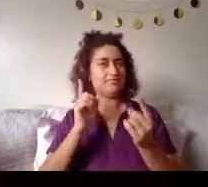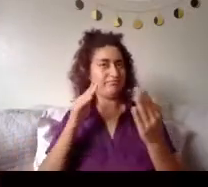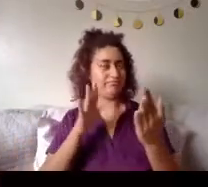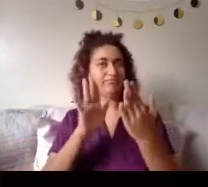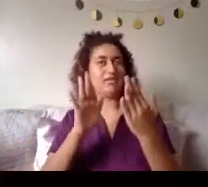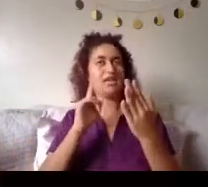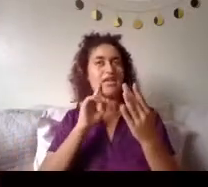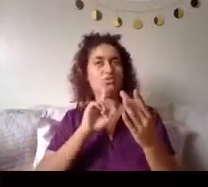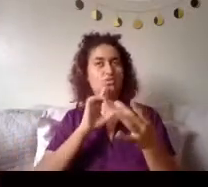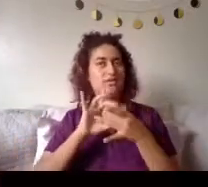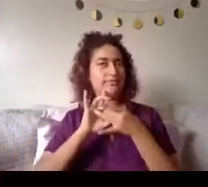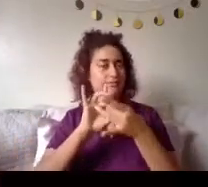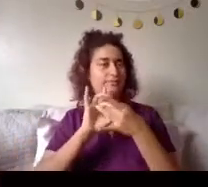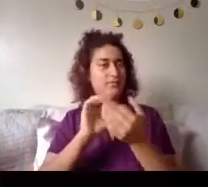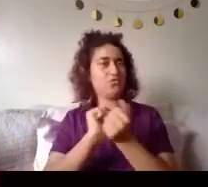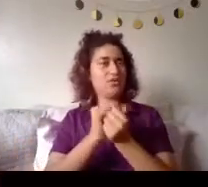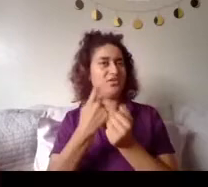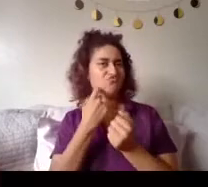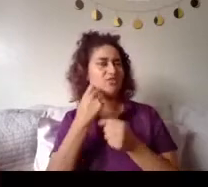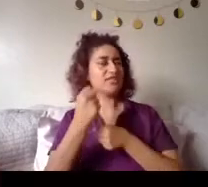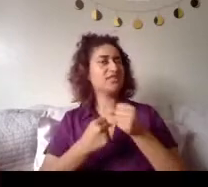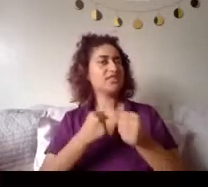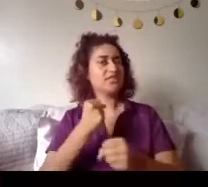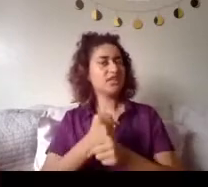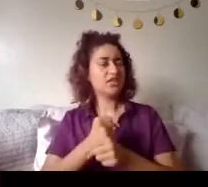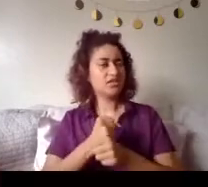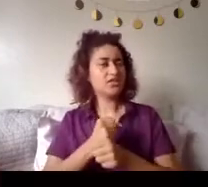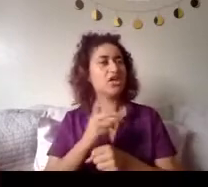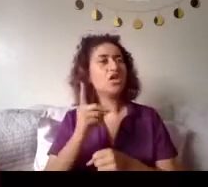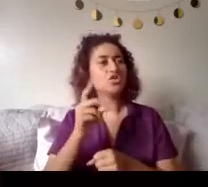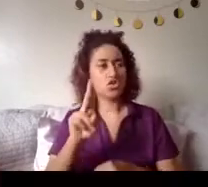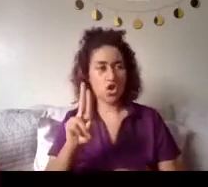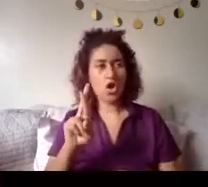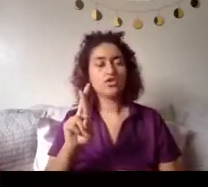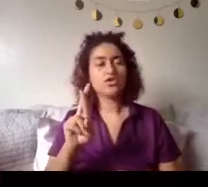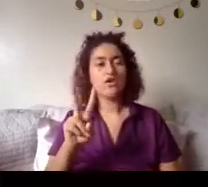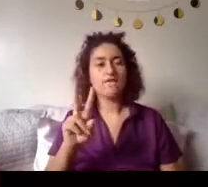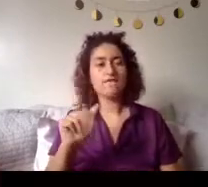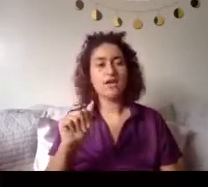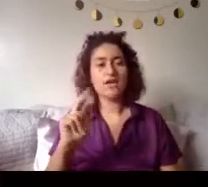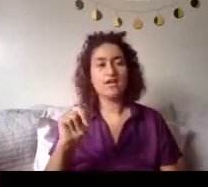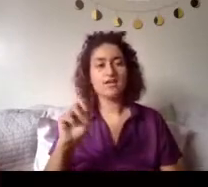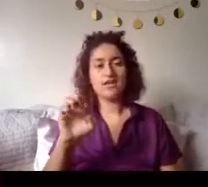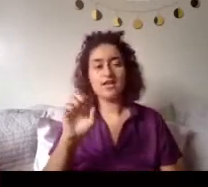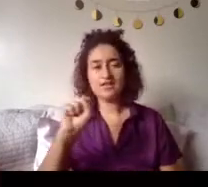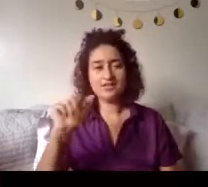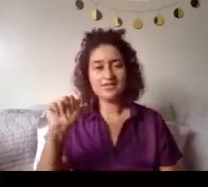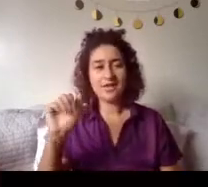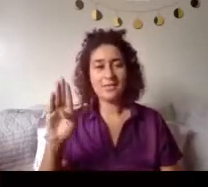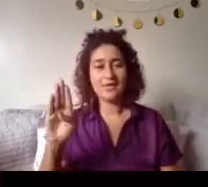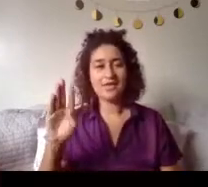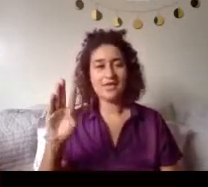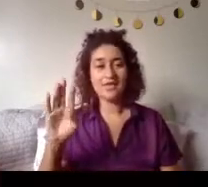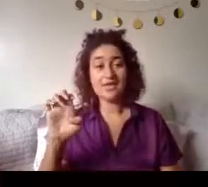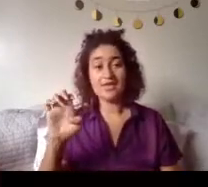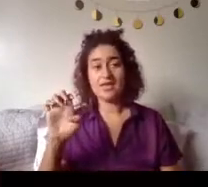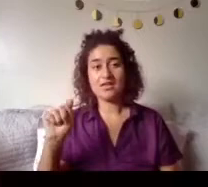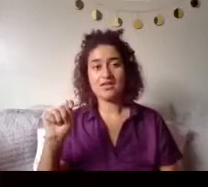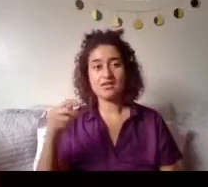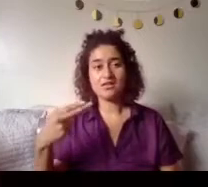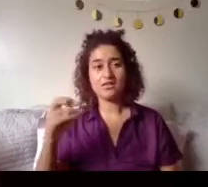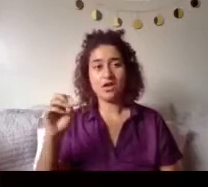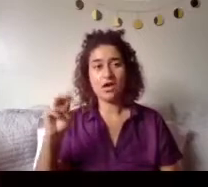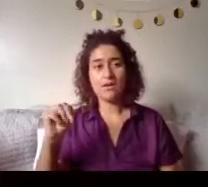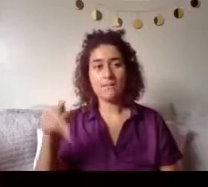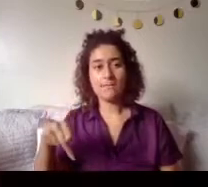in recent years, Dr. Vanessa E. Thompson. Such a pleasure to welcome you. Thank you for being